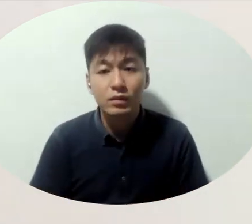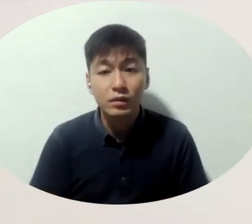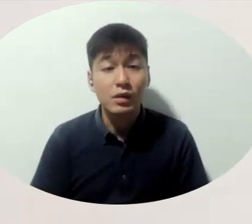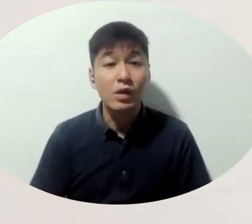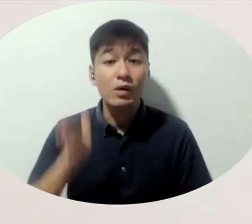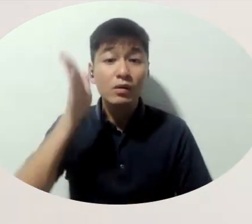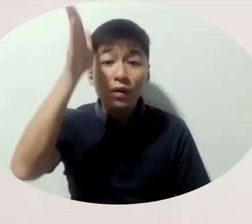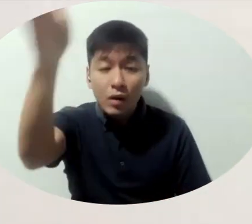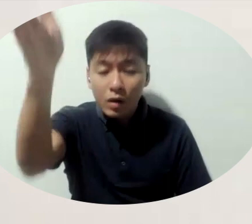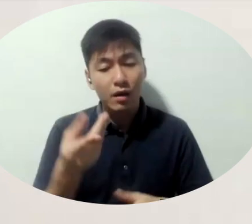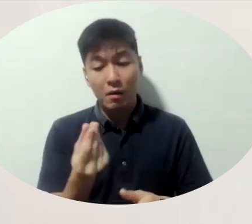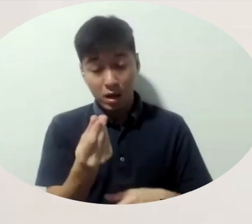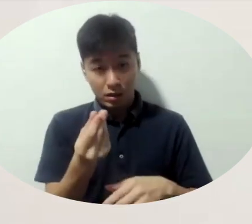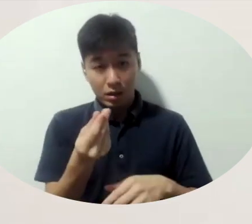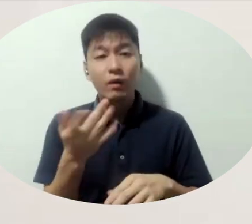also